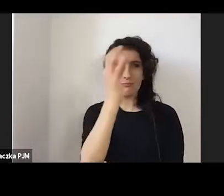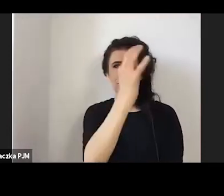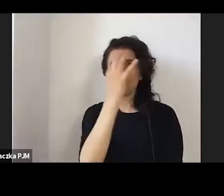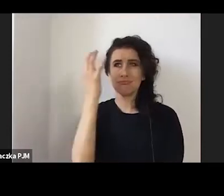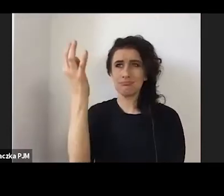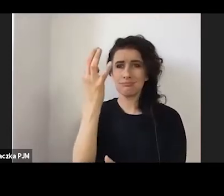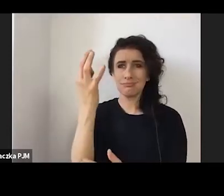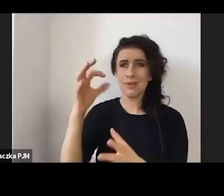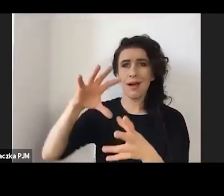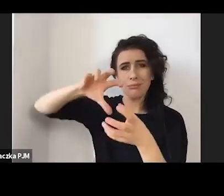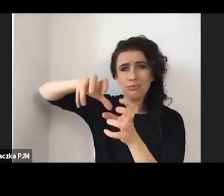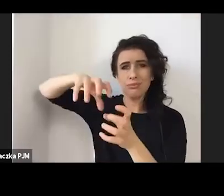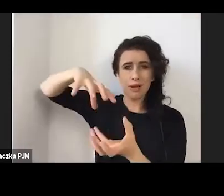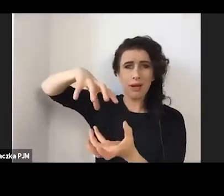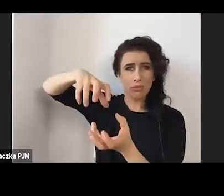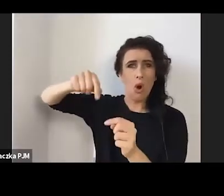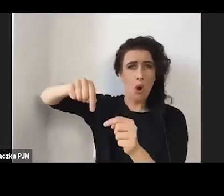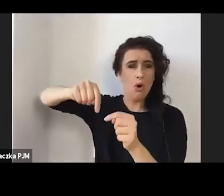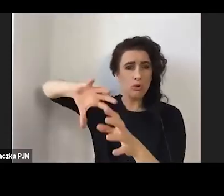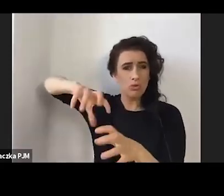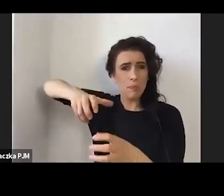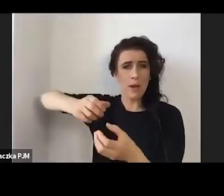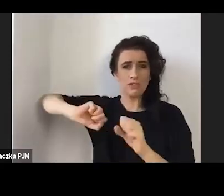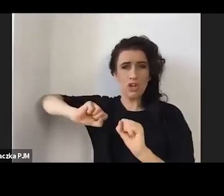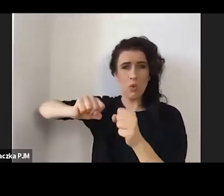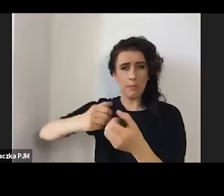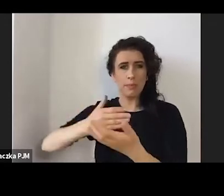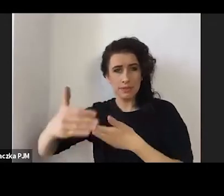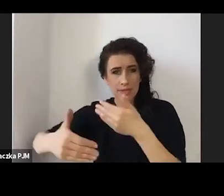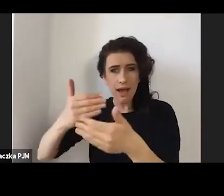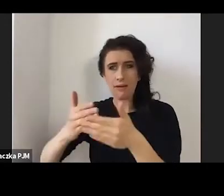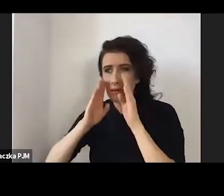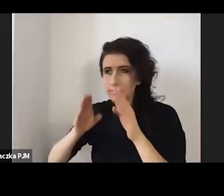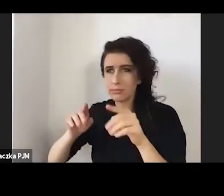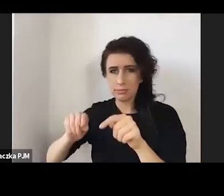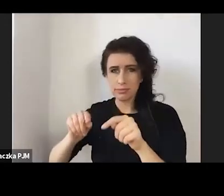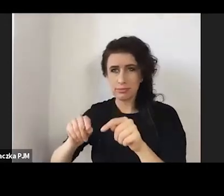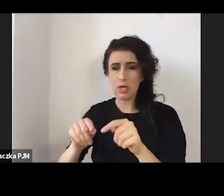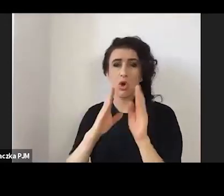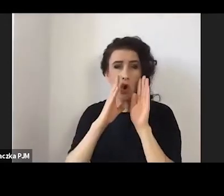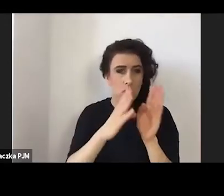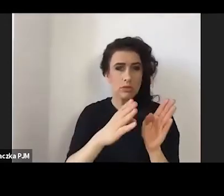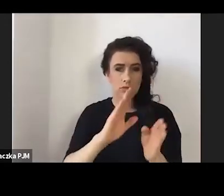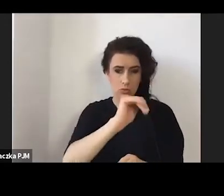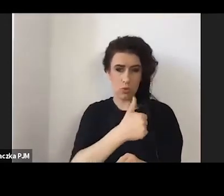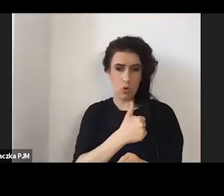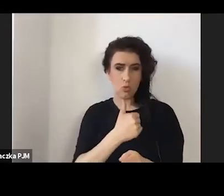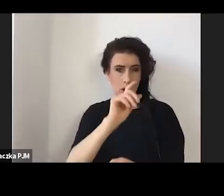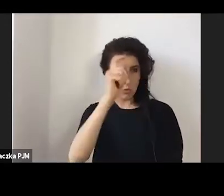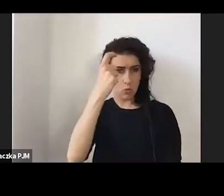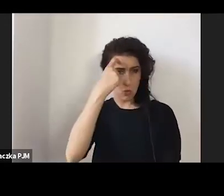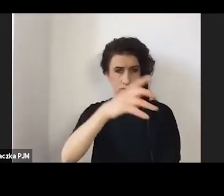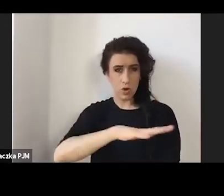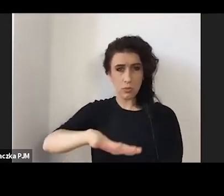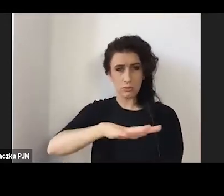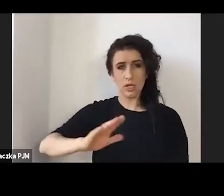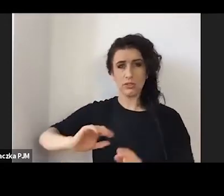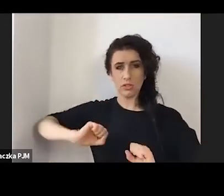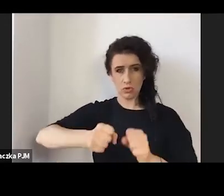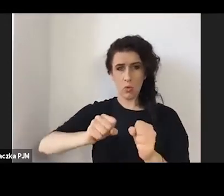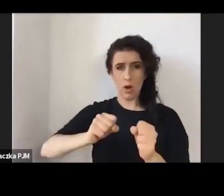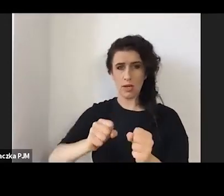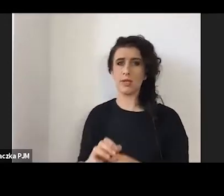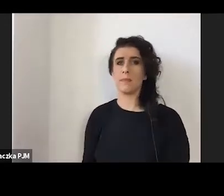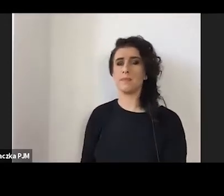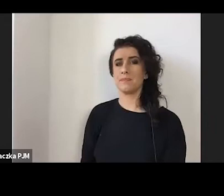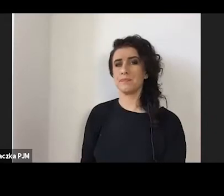school for our main stage. Yeah, I sorry for interrupting. Sure. I imagine it's not